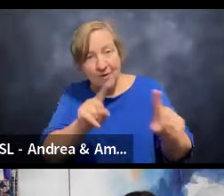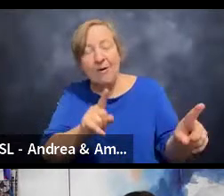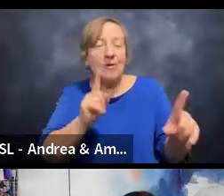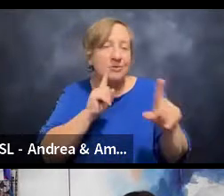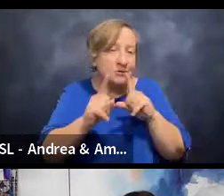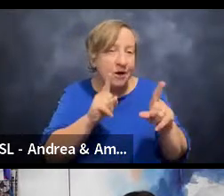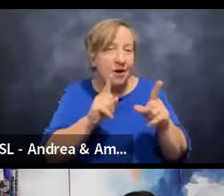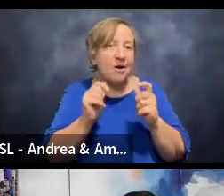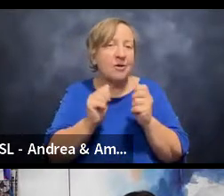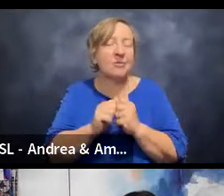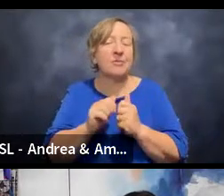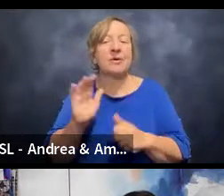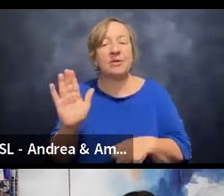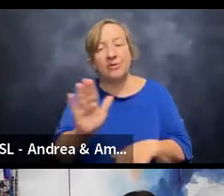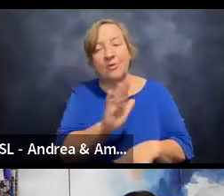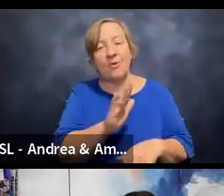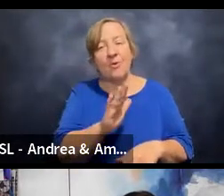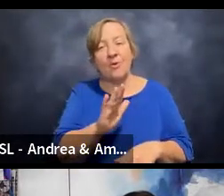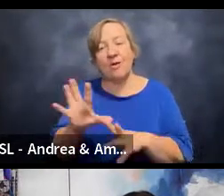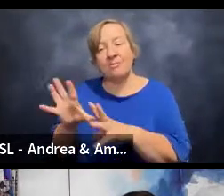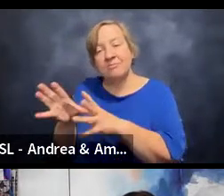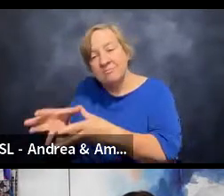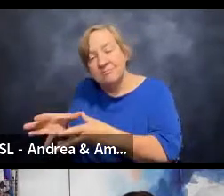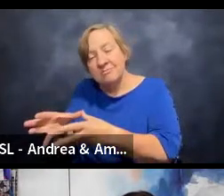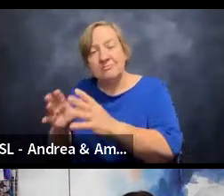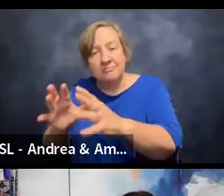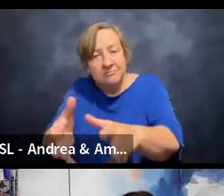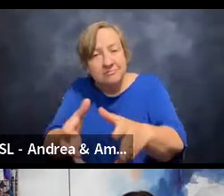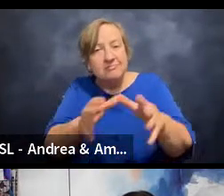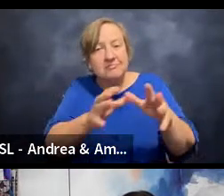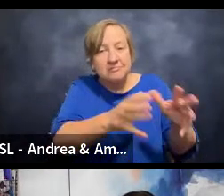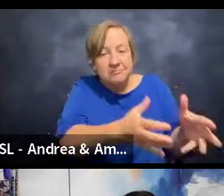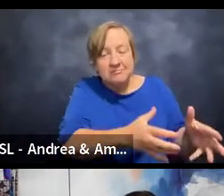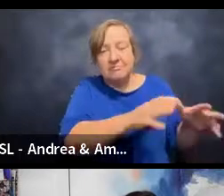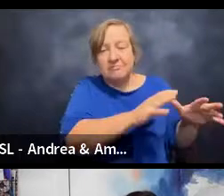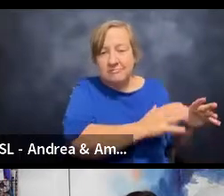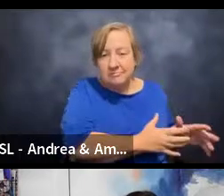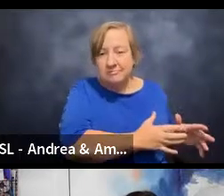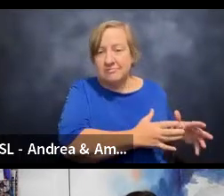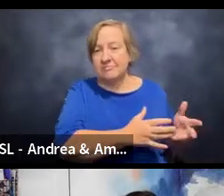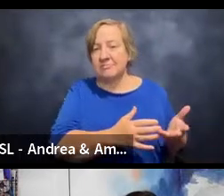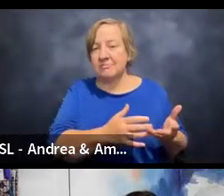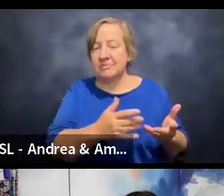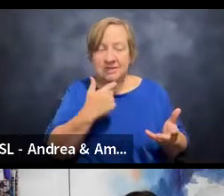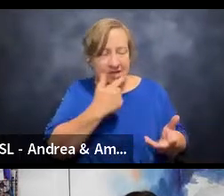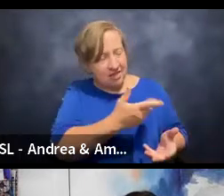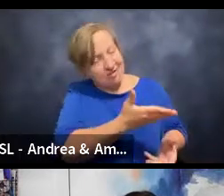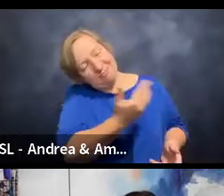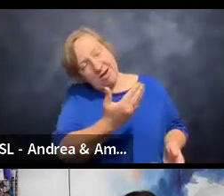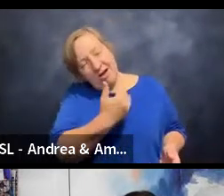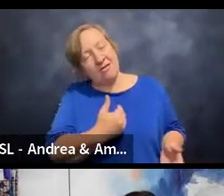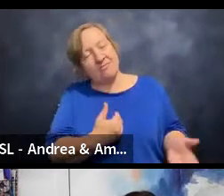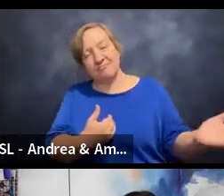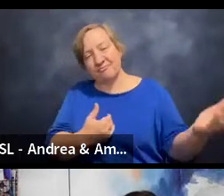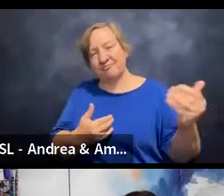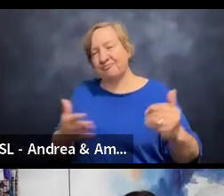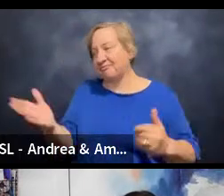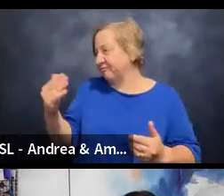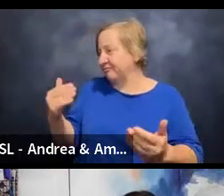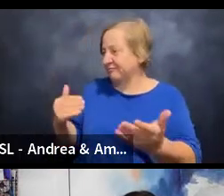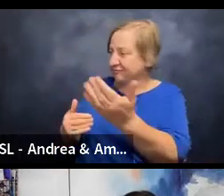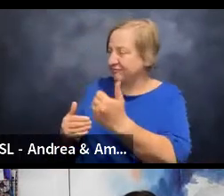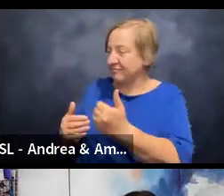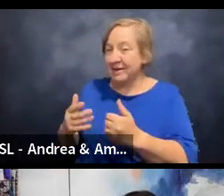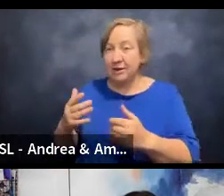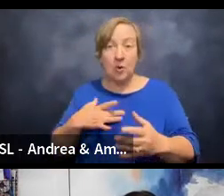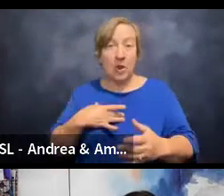your sphere of influence and tell them, come on out. Whether you like it, whether you